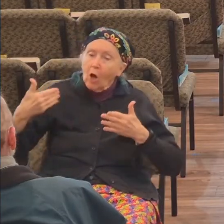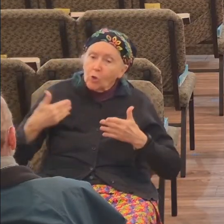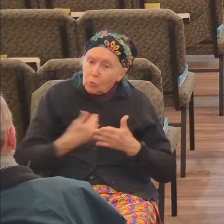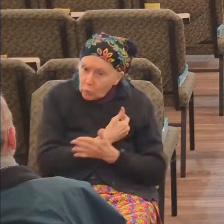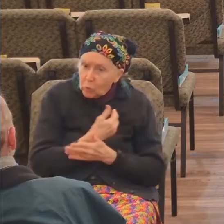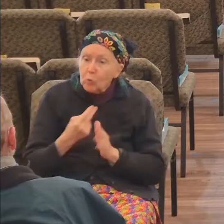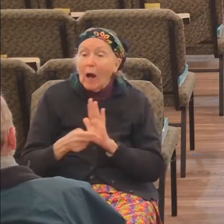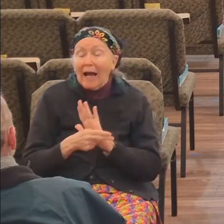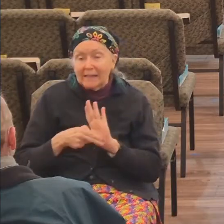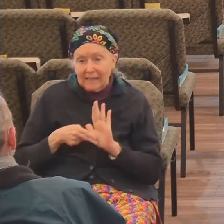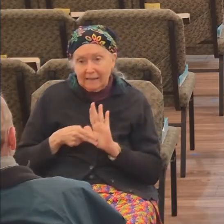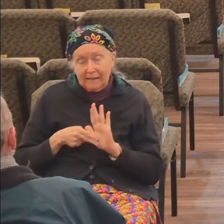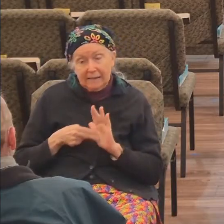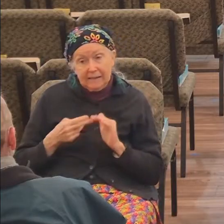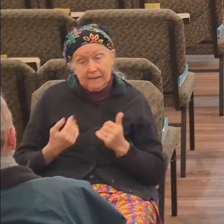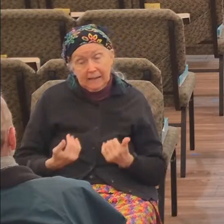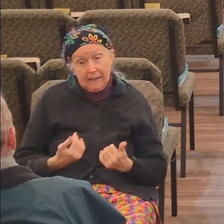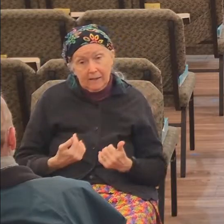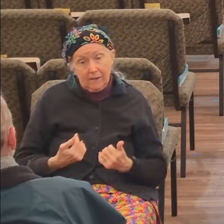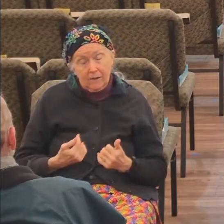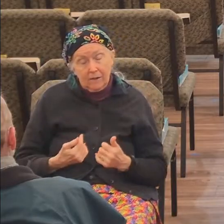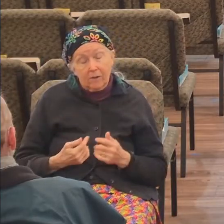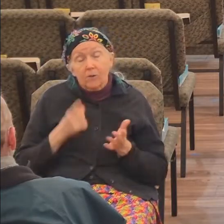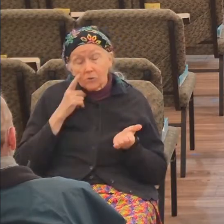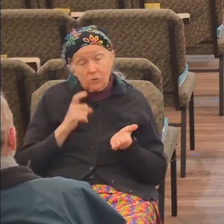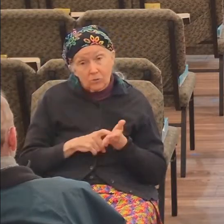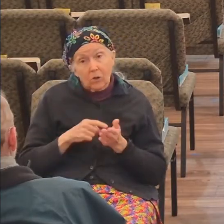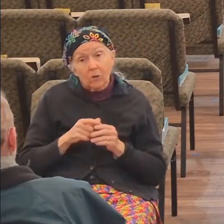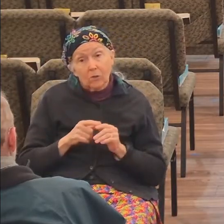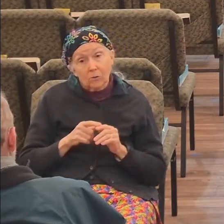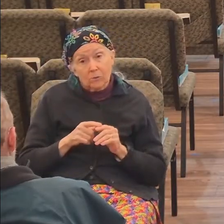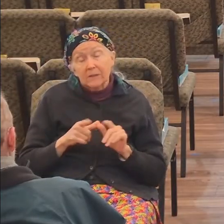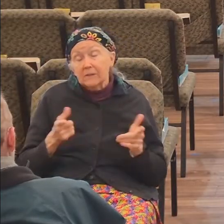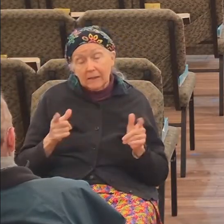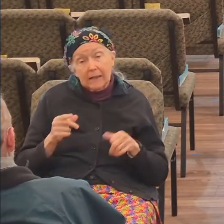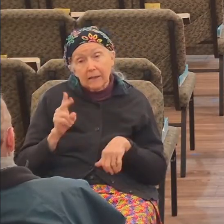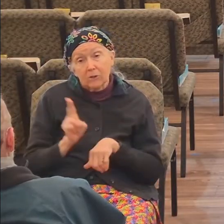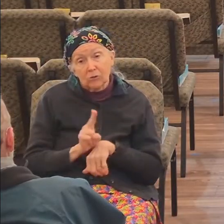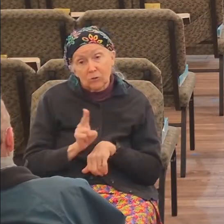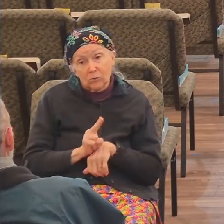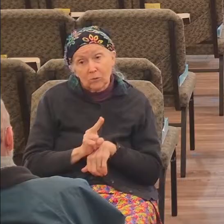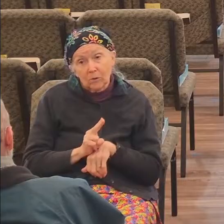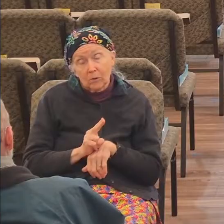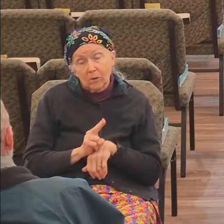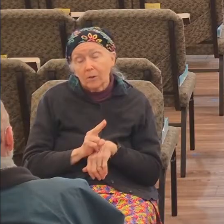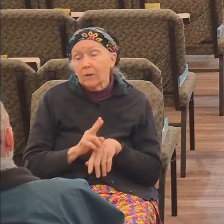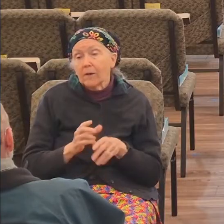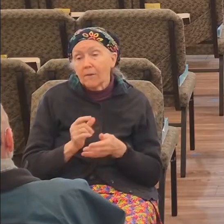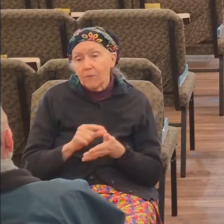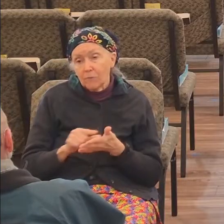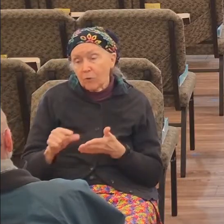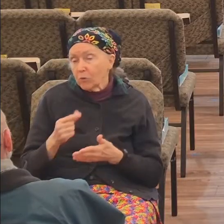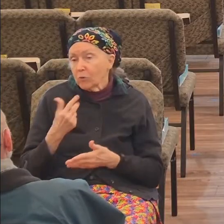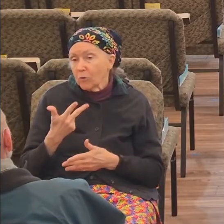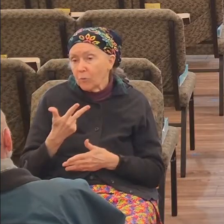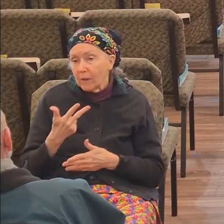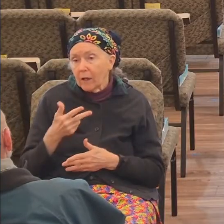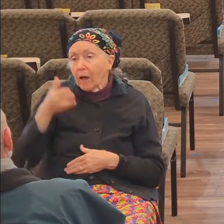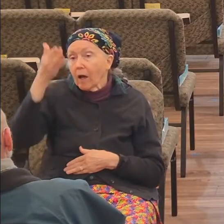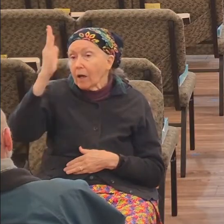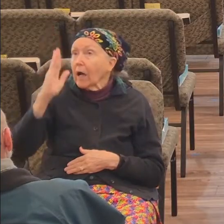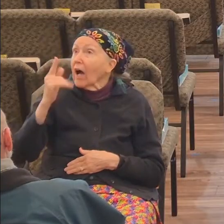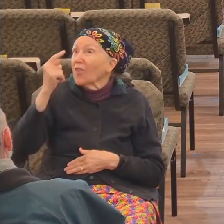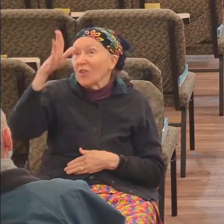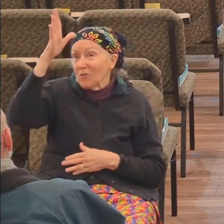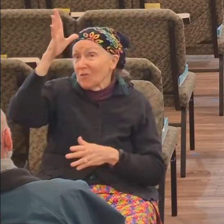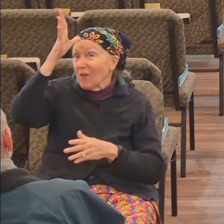where you find it. And so notice the language that he also uses. We talked a little bit about this last week. Verse 3, he says, God the